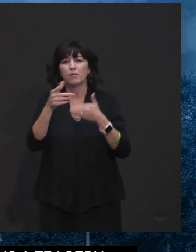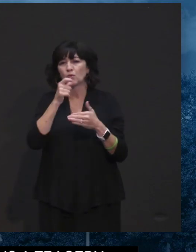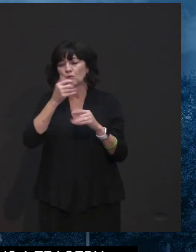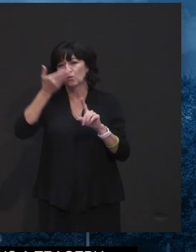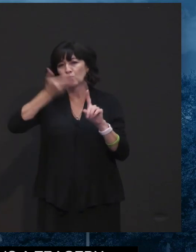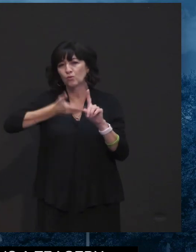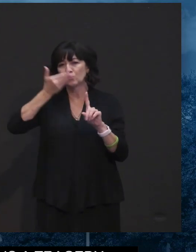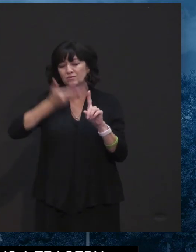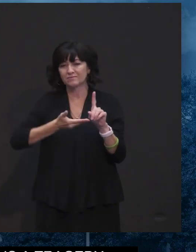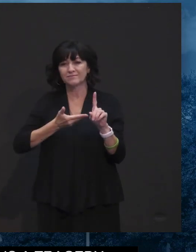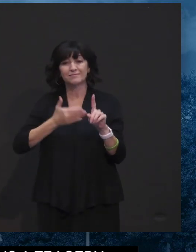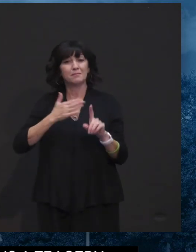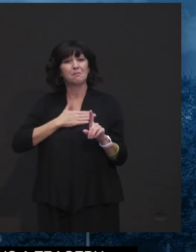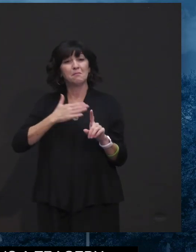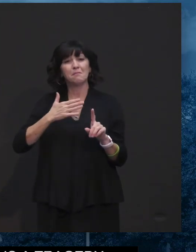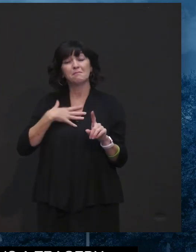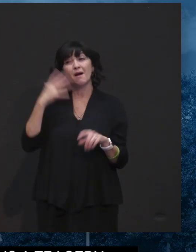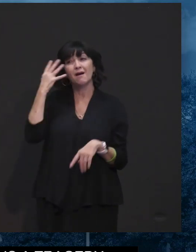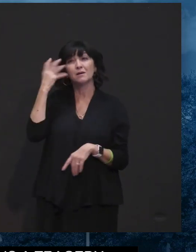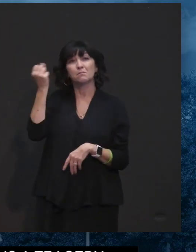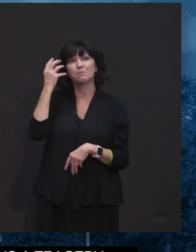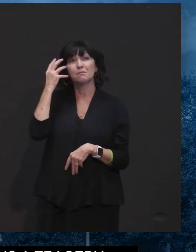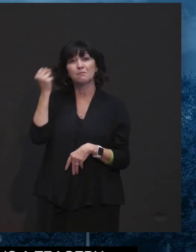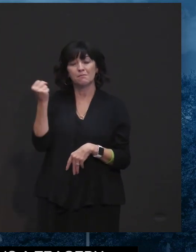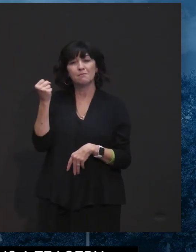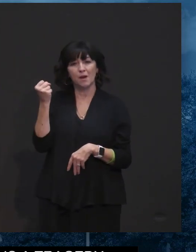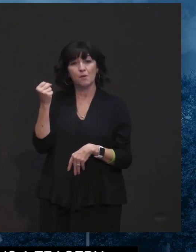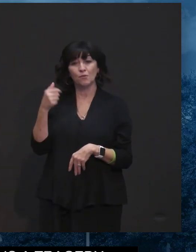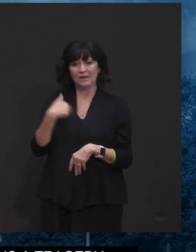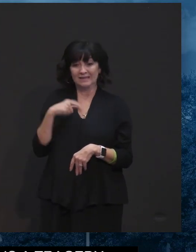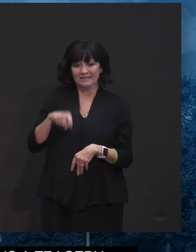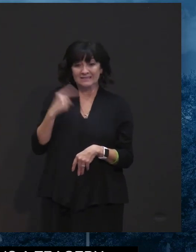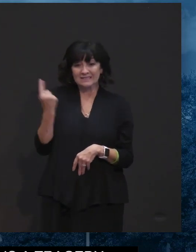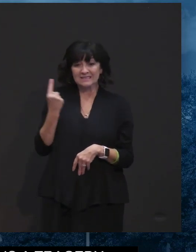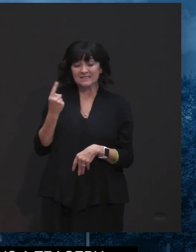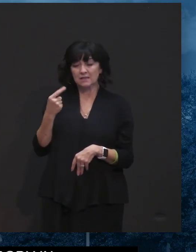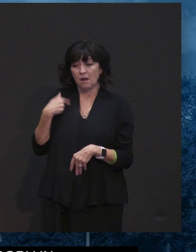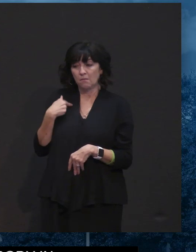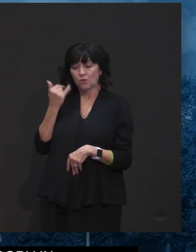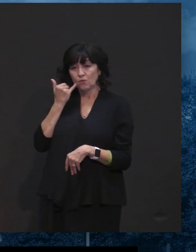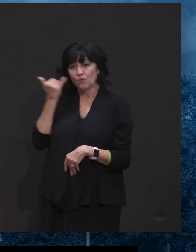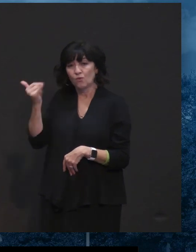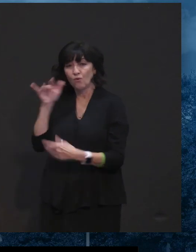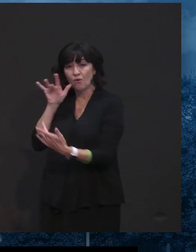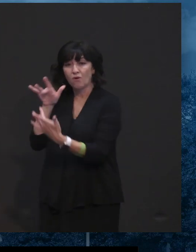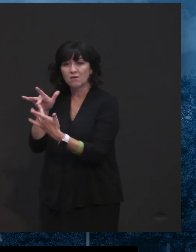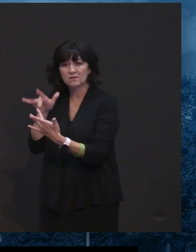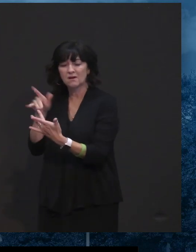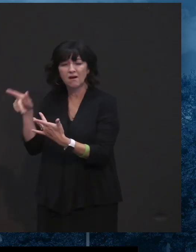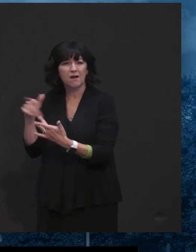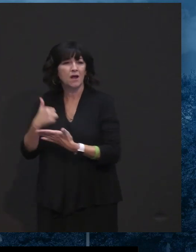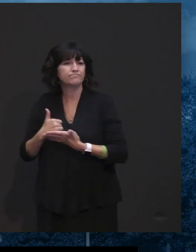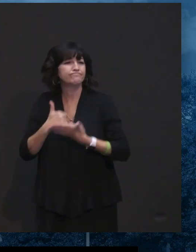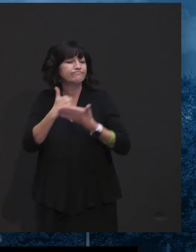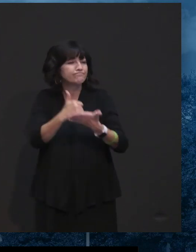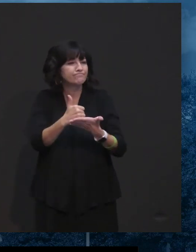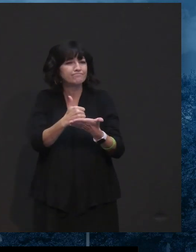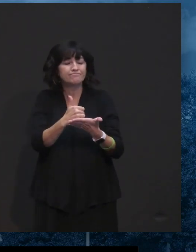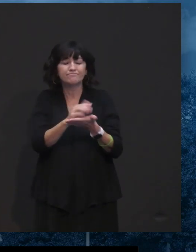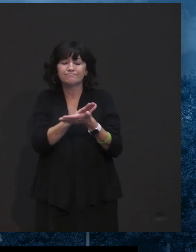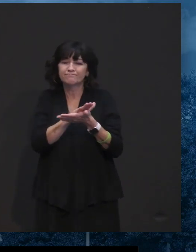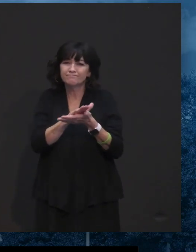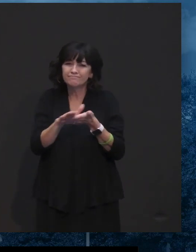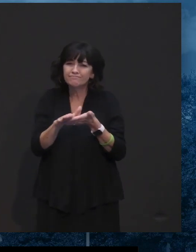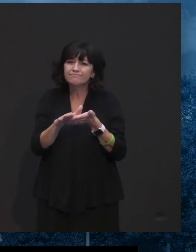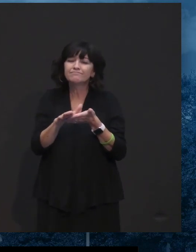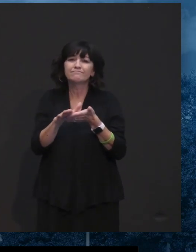or needed something, she was there for you. Always kind, always helpful to others, always put